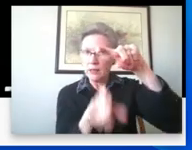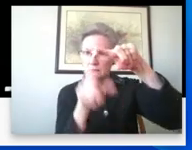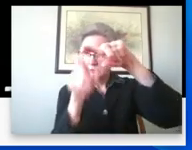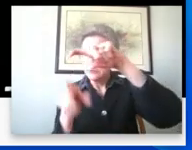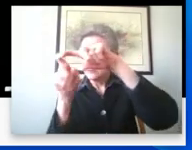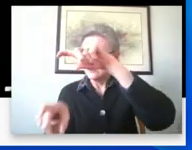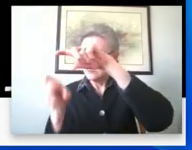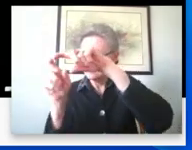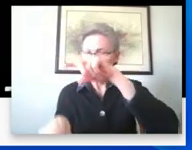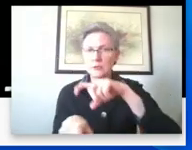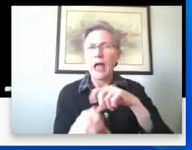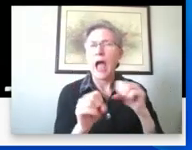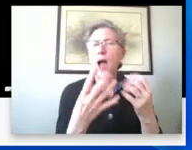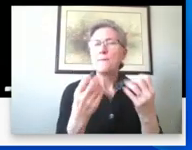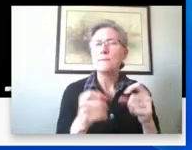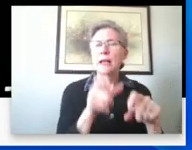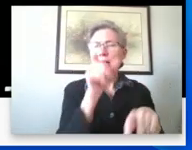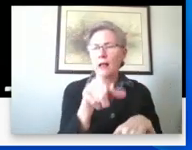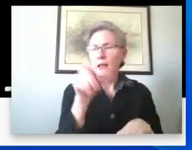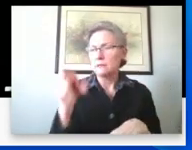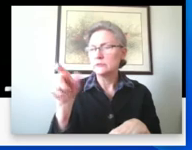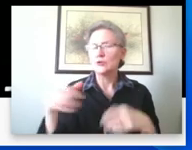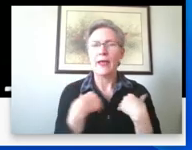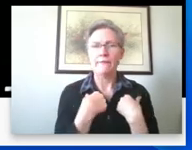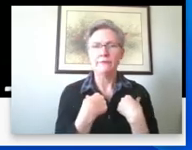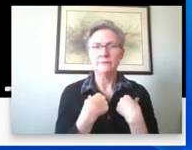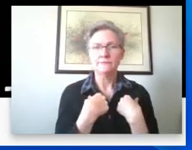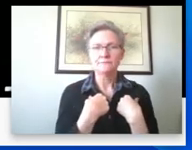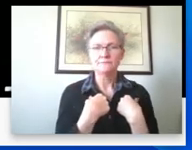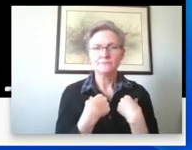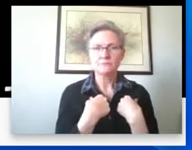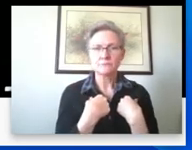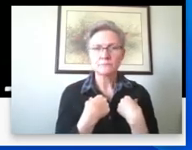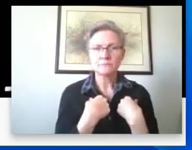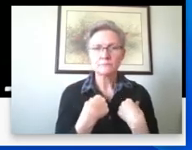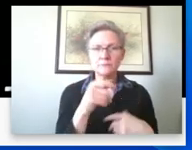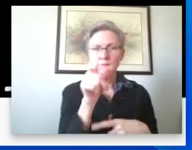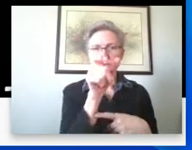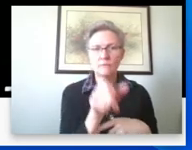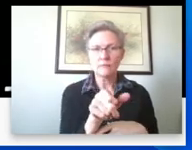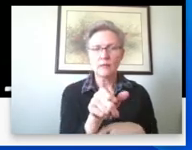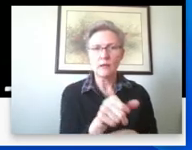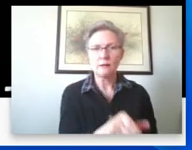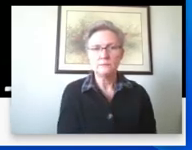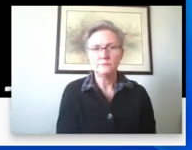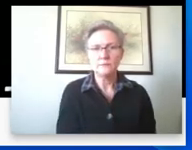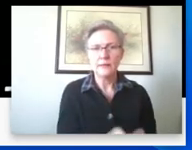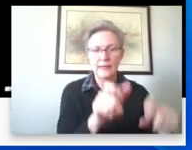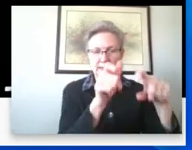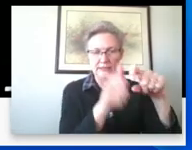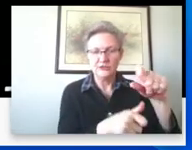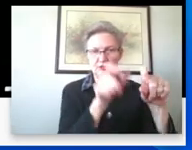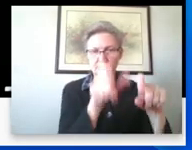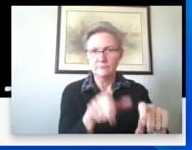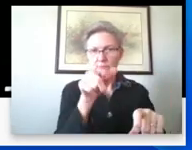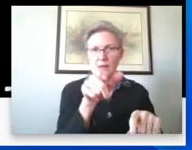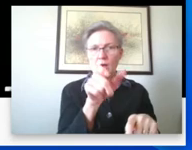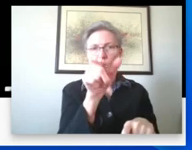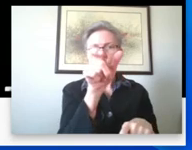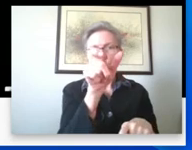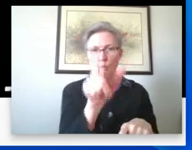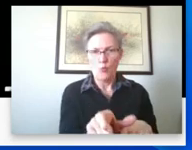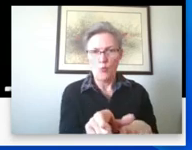and down. So how many different squares are going up and down in each area? So let's see